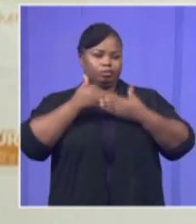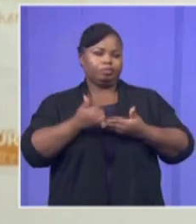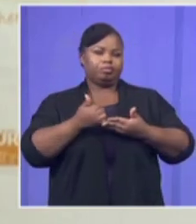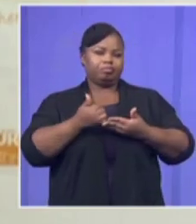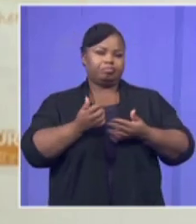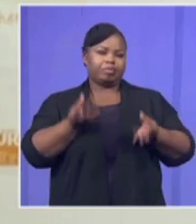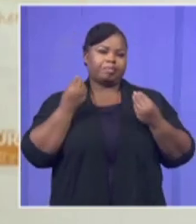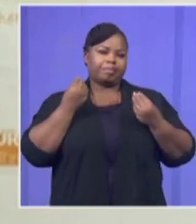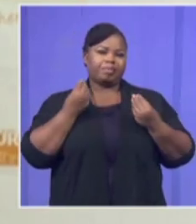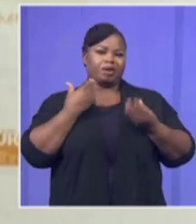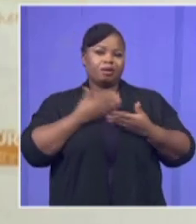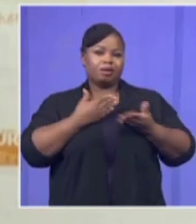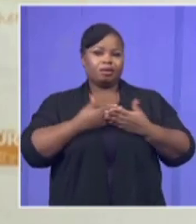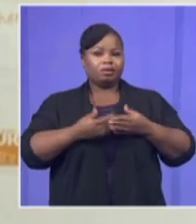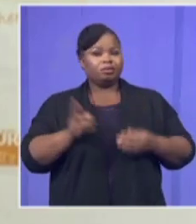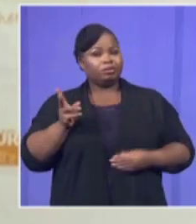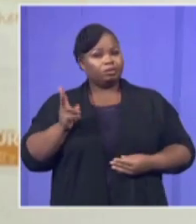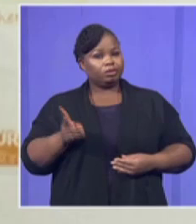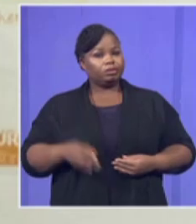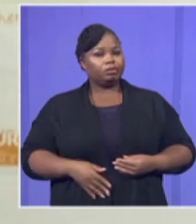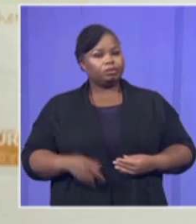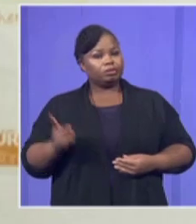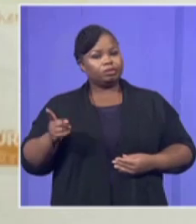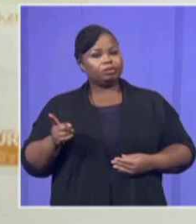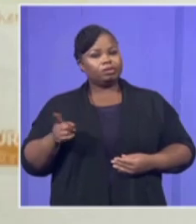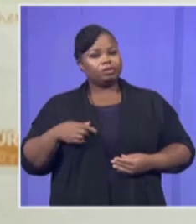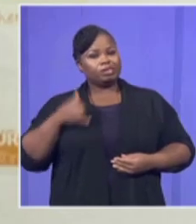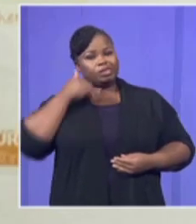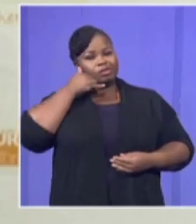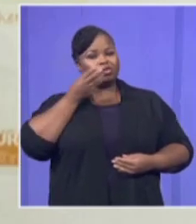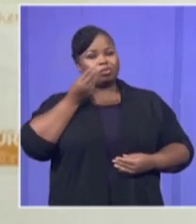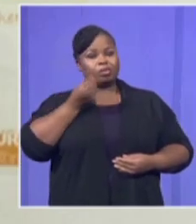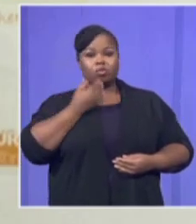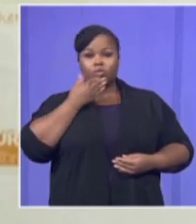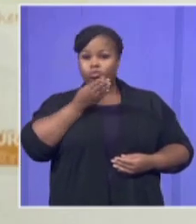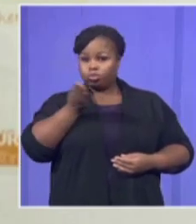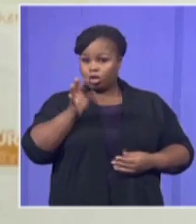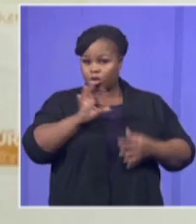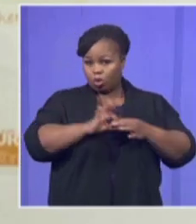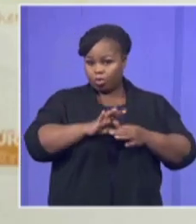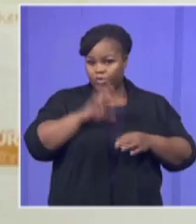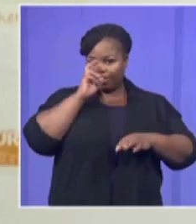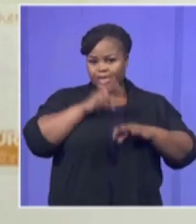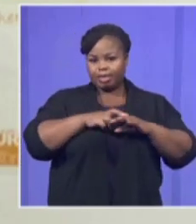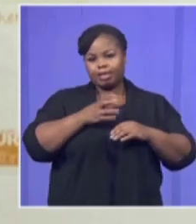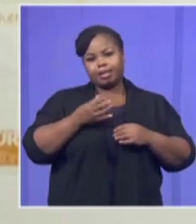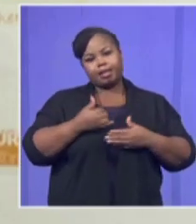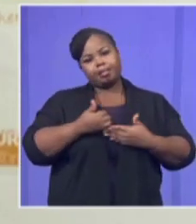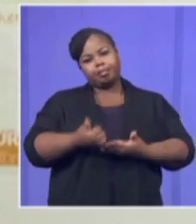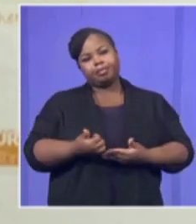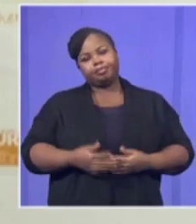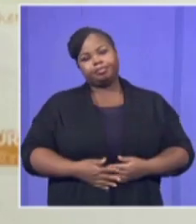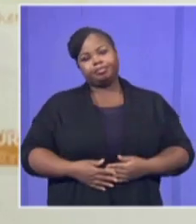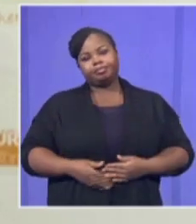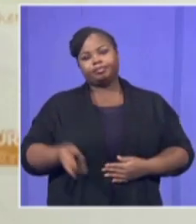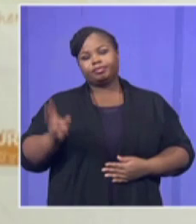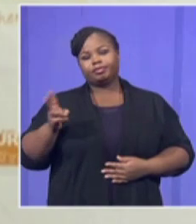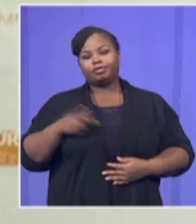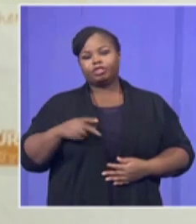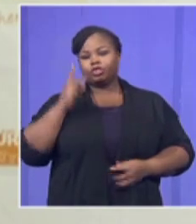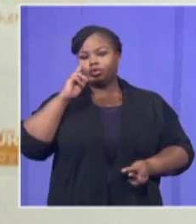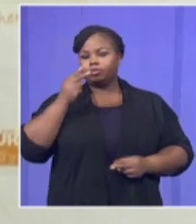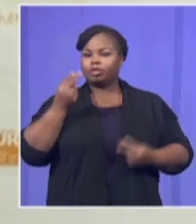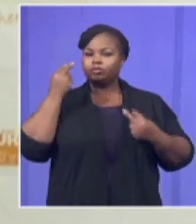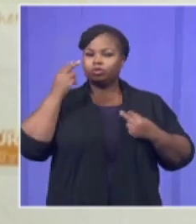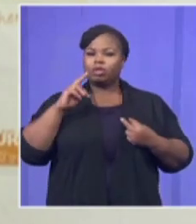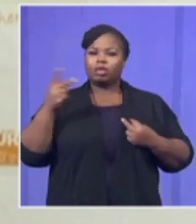need. And also he gave out the number for artists who are at home if they need help, and also just reflecting on some of the issues